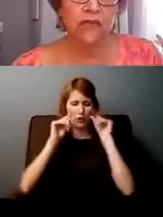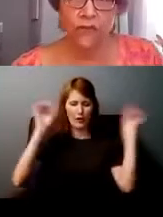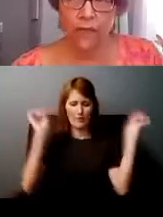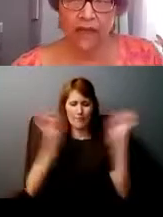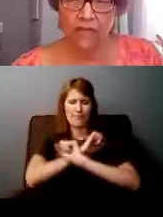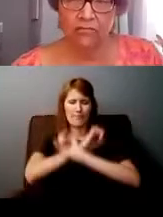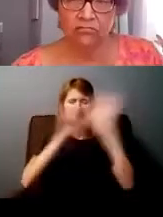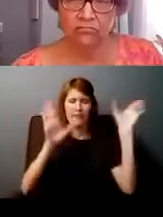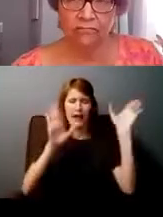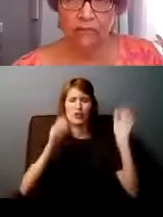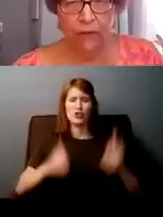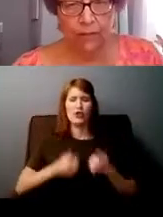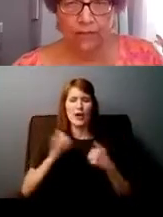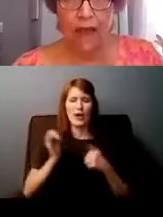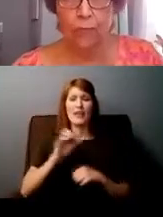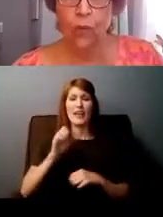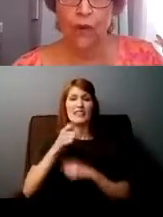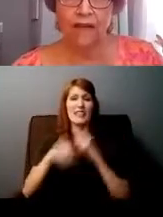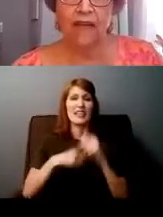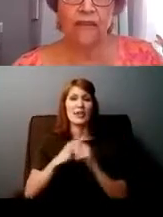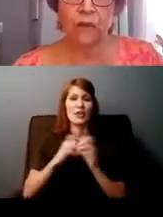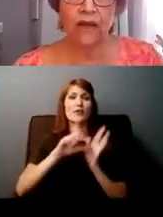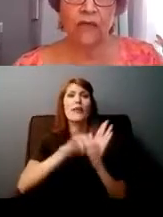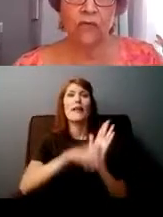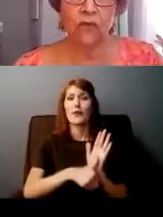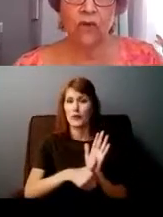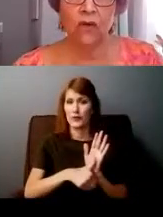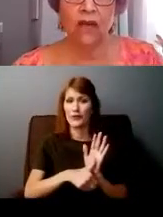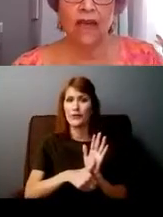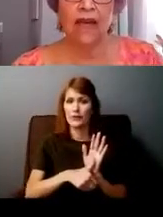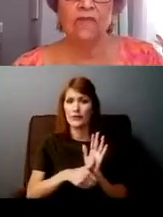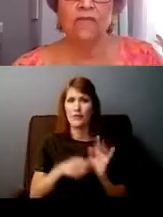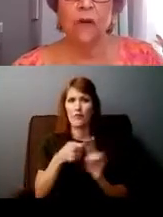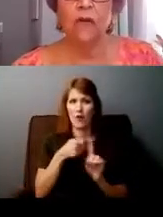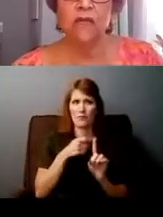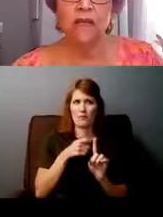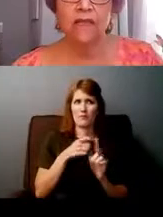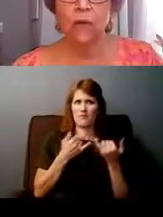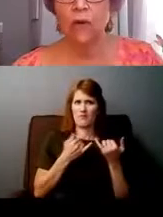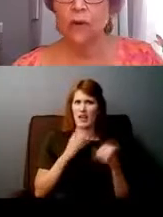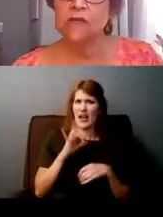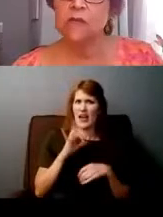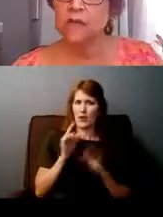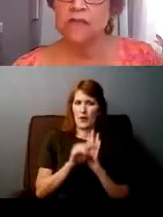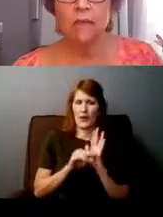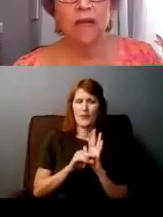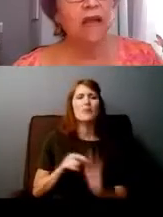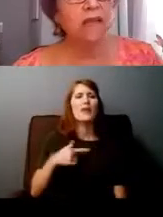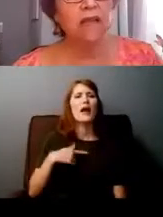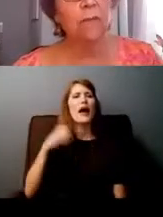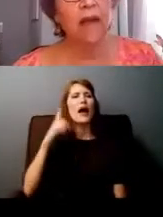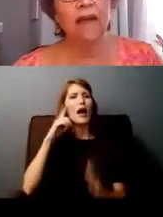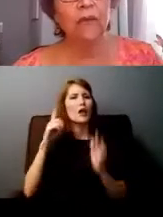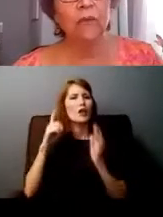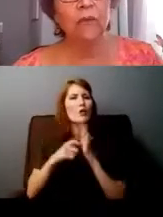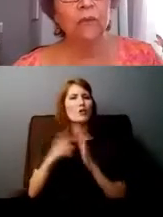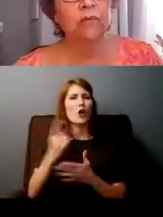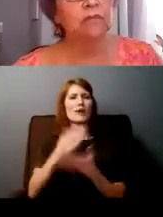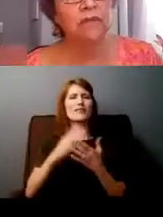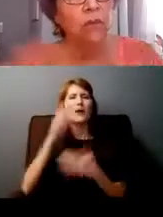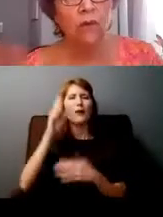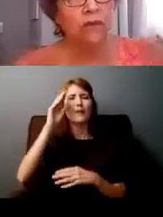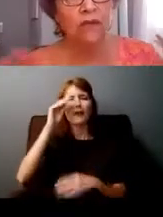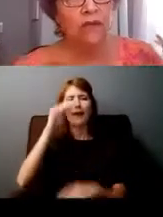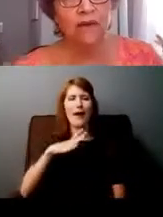10 years from then, from that point at 8th grade. And I've noticed that there will always be some guys in the back of the